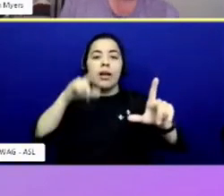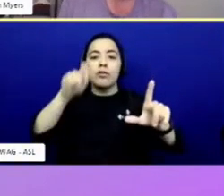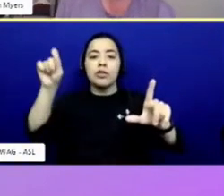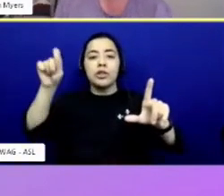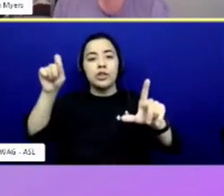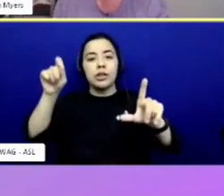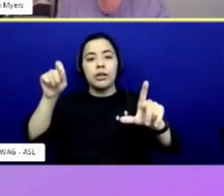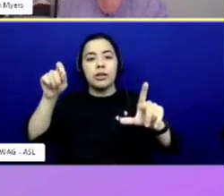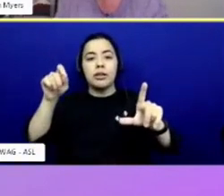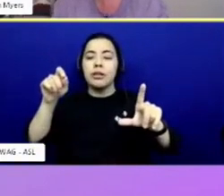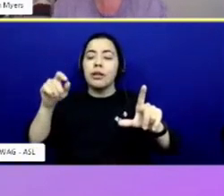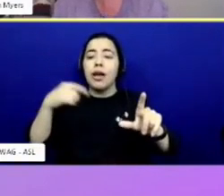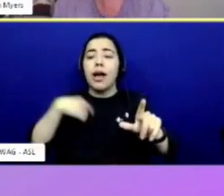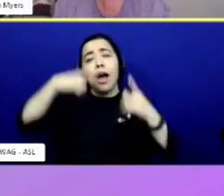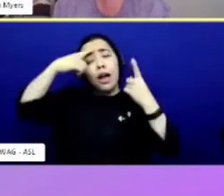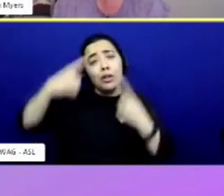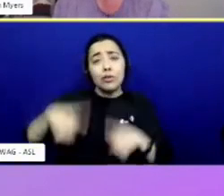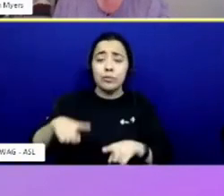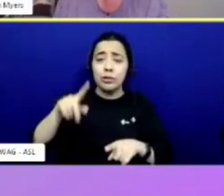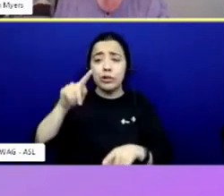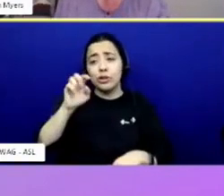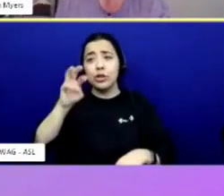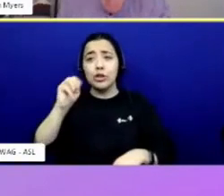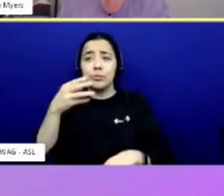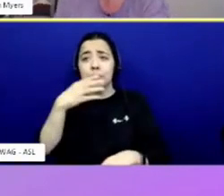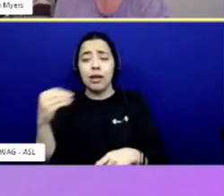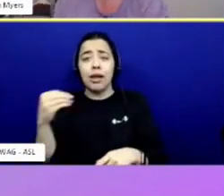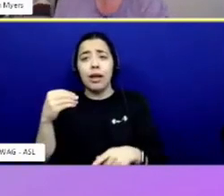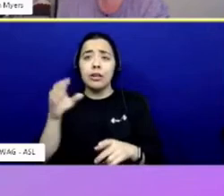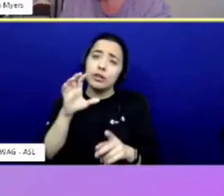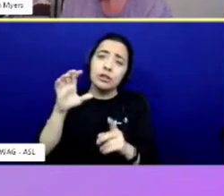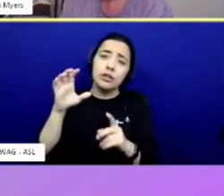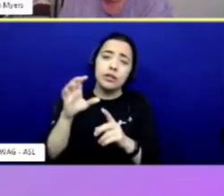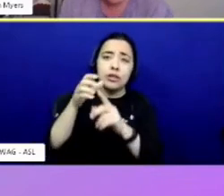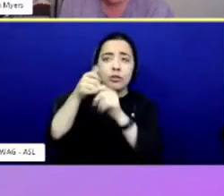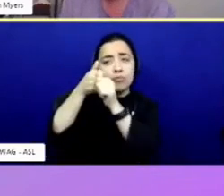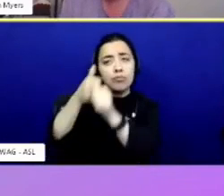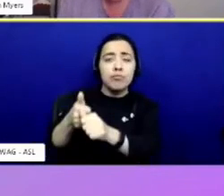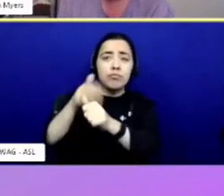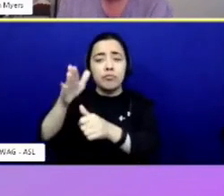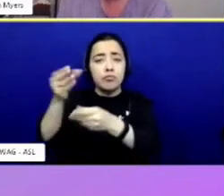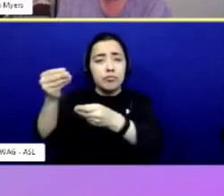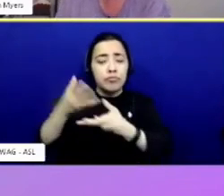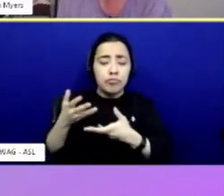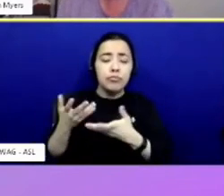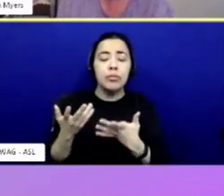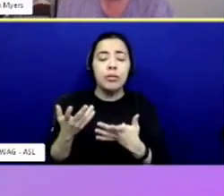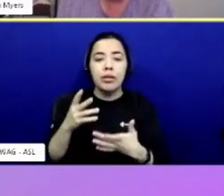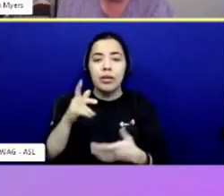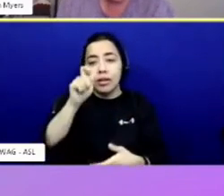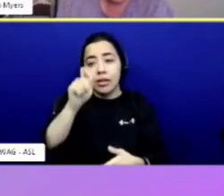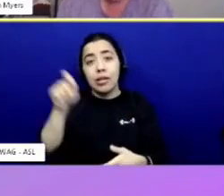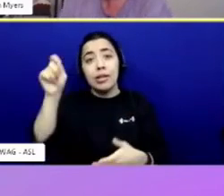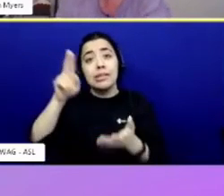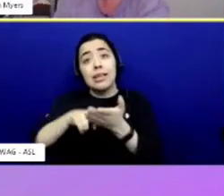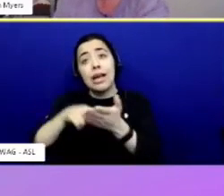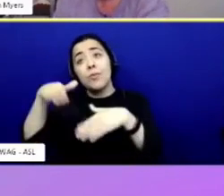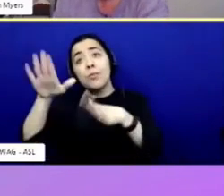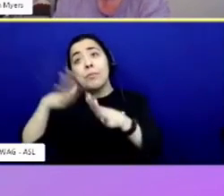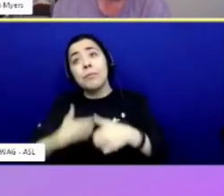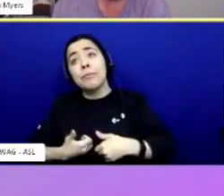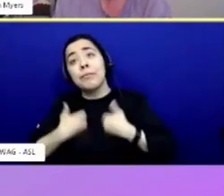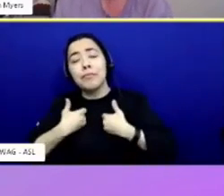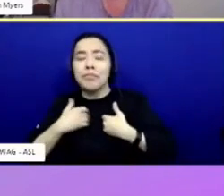to the terms and conditions as you sign your life away, that checkbox is, as far as your operating system is concerned, the